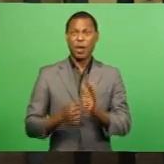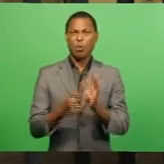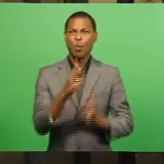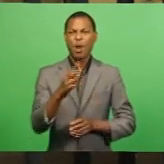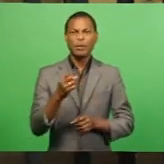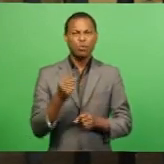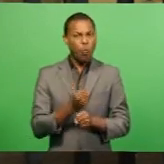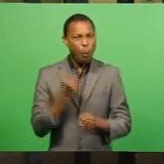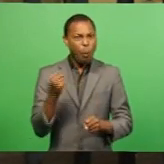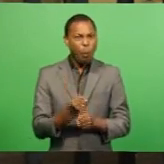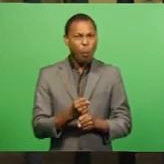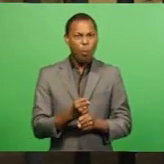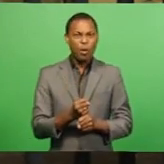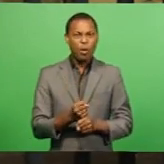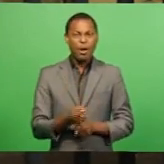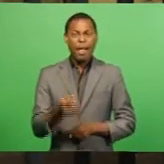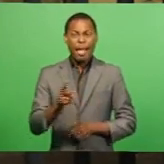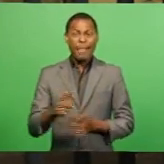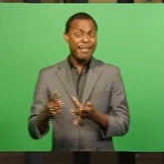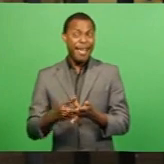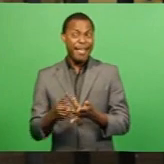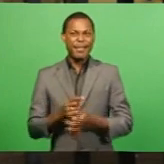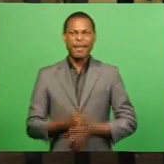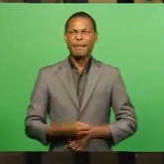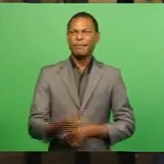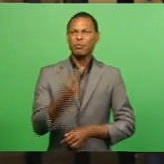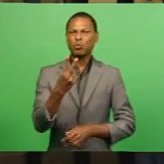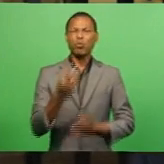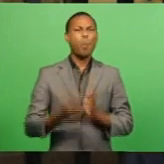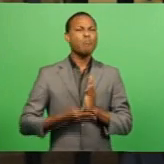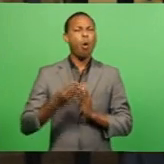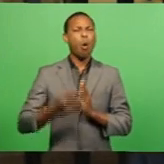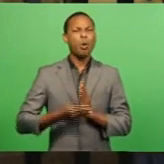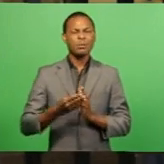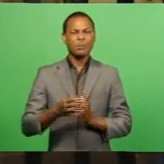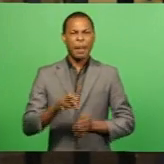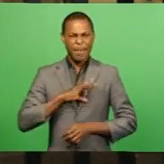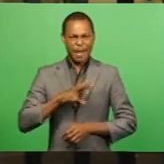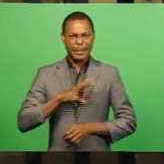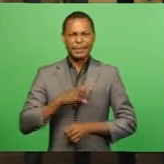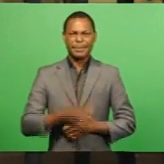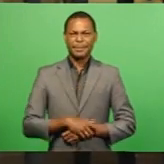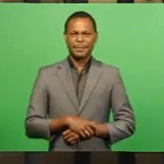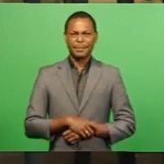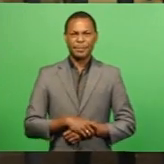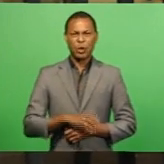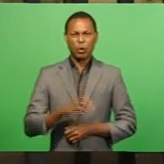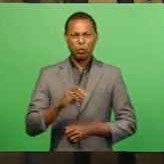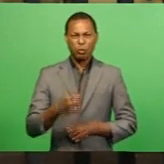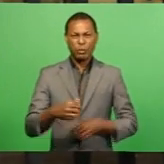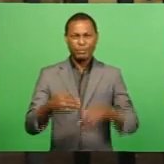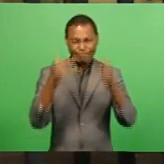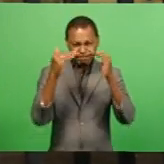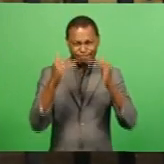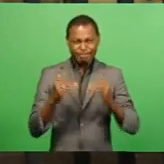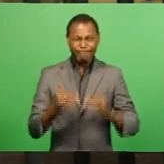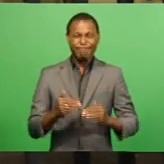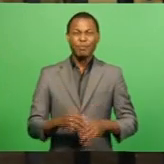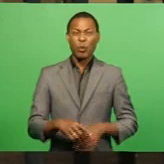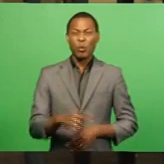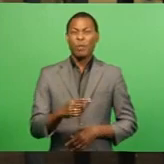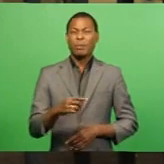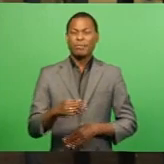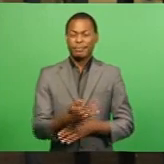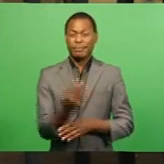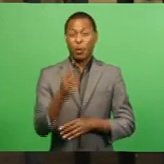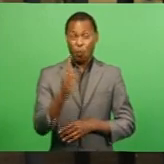medal and Moira College bagged 2 bronze medals. Taking a look at the medal tally at the end of day 1 in